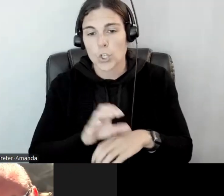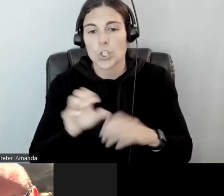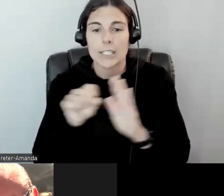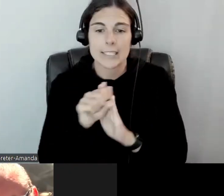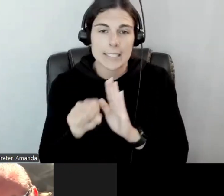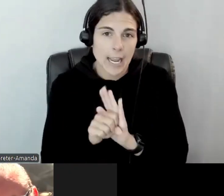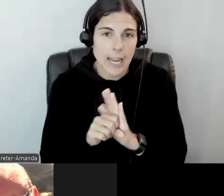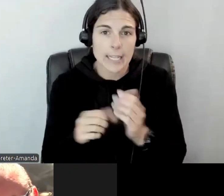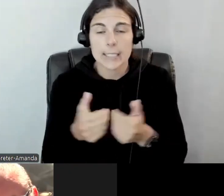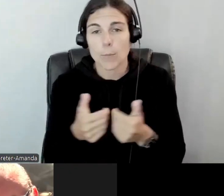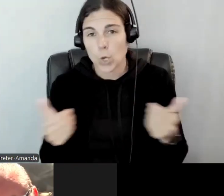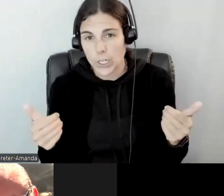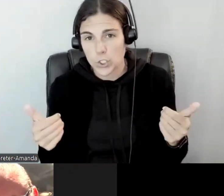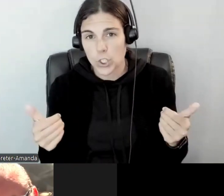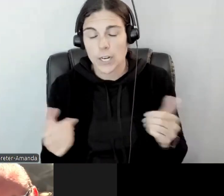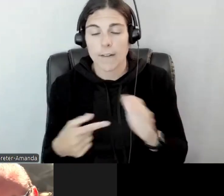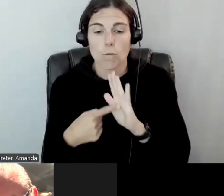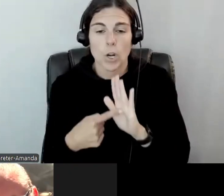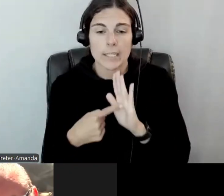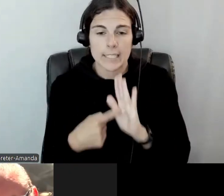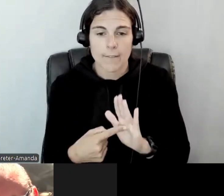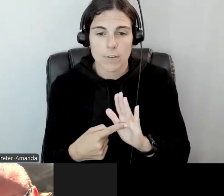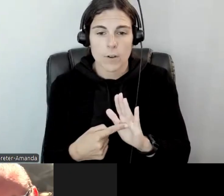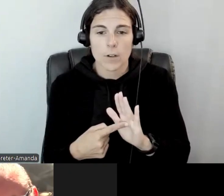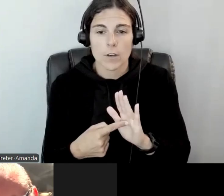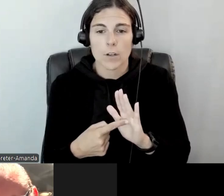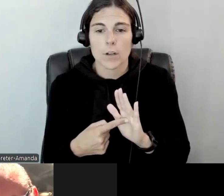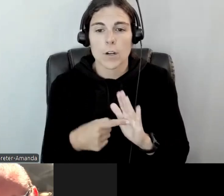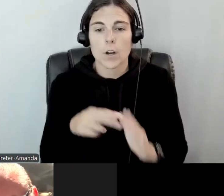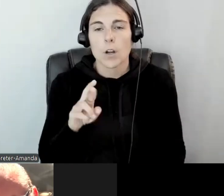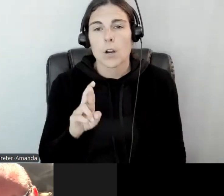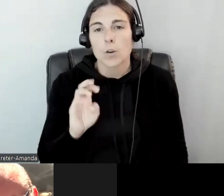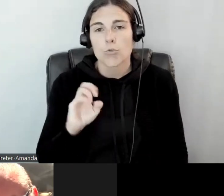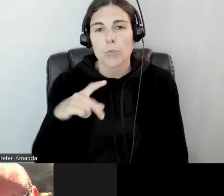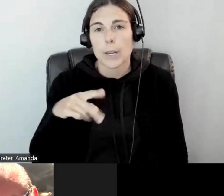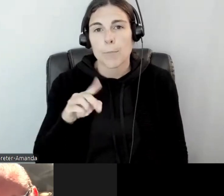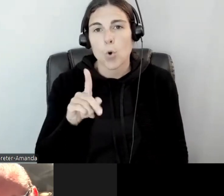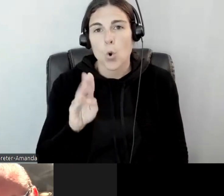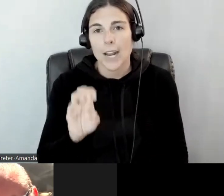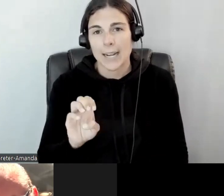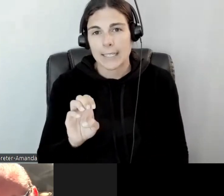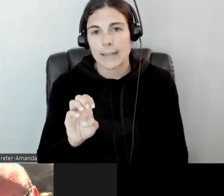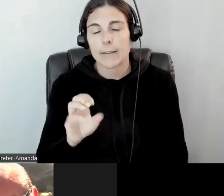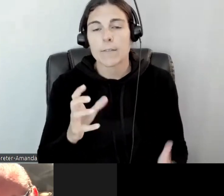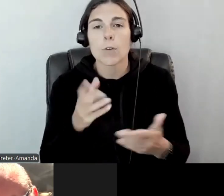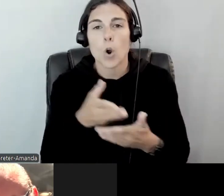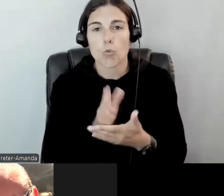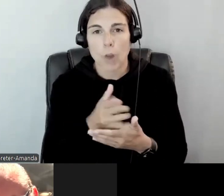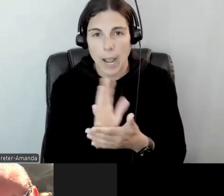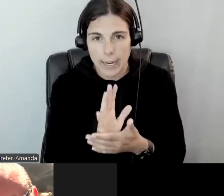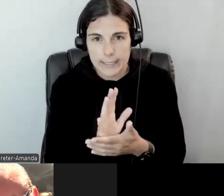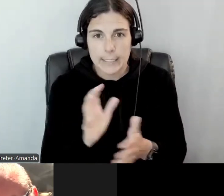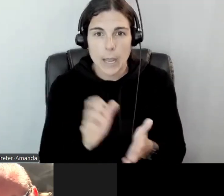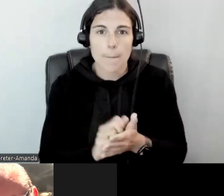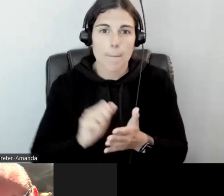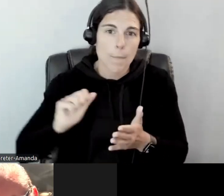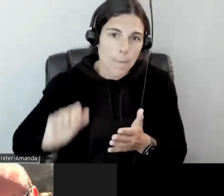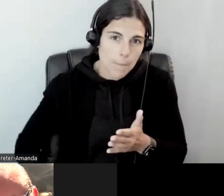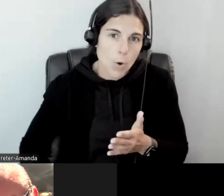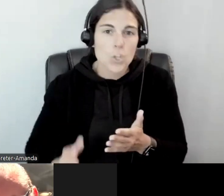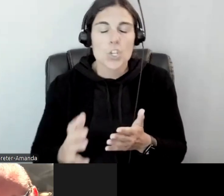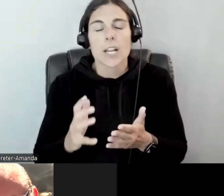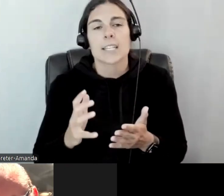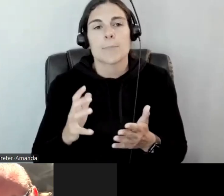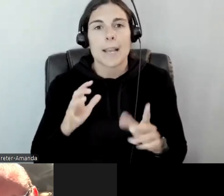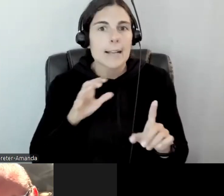we look at are, for example, reproductive rights, right? Abortion is being attacked from a religious perspective that